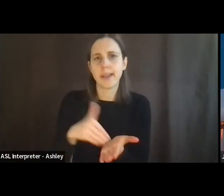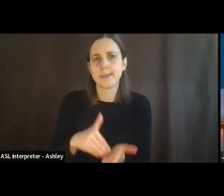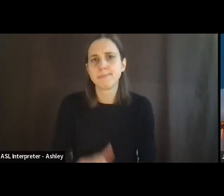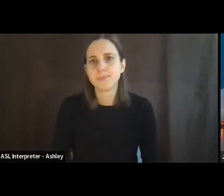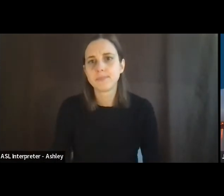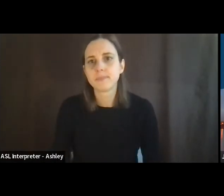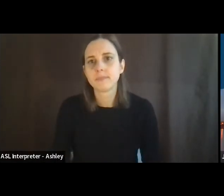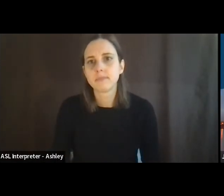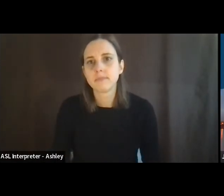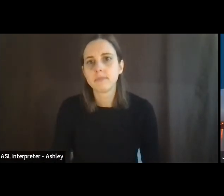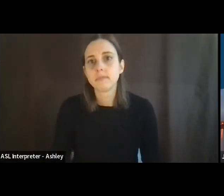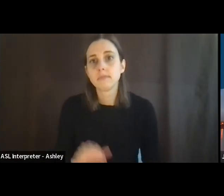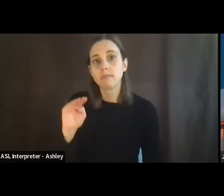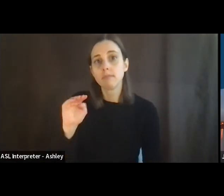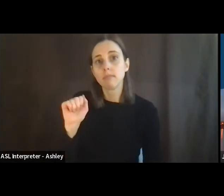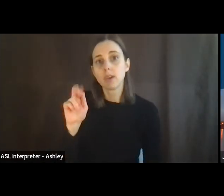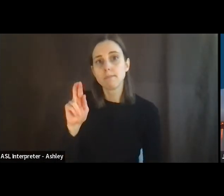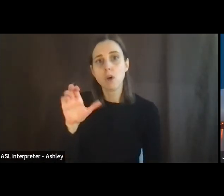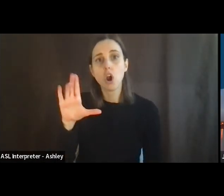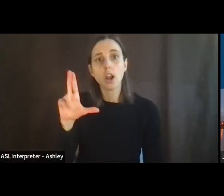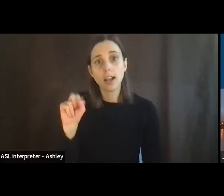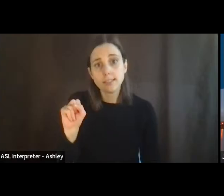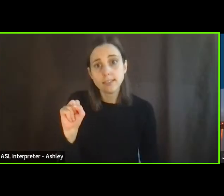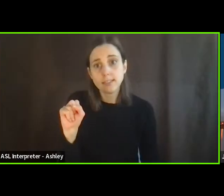Okay, thank you. We have Marcus and then Sam Kim.